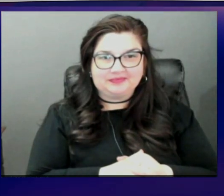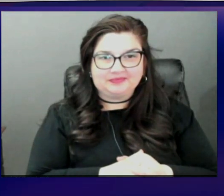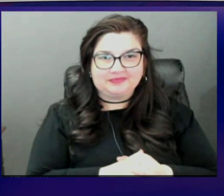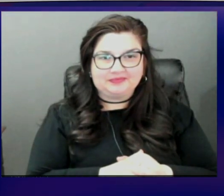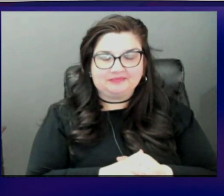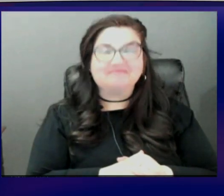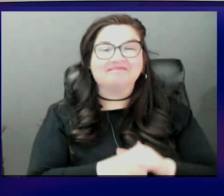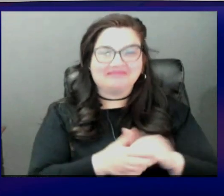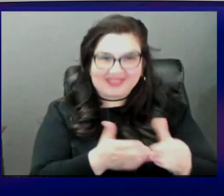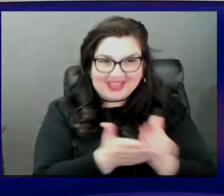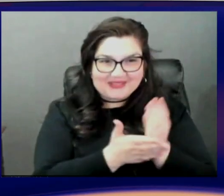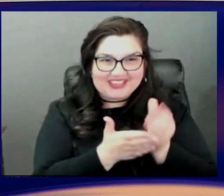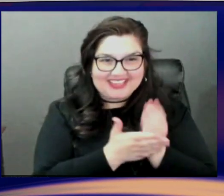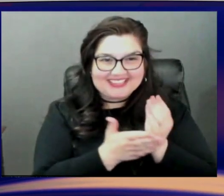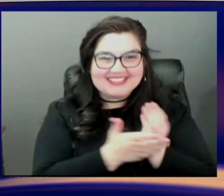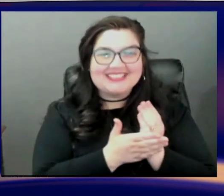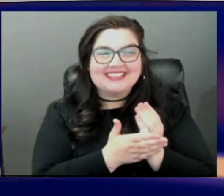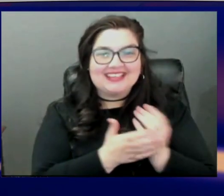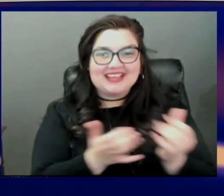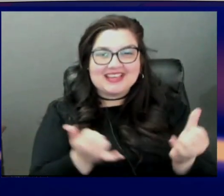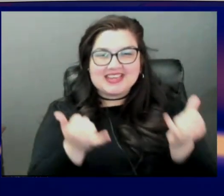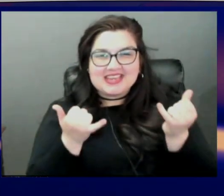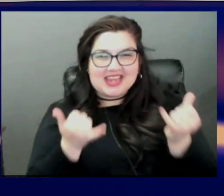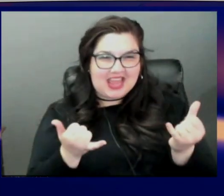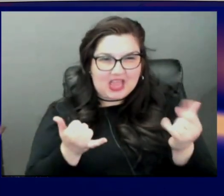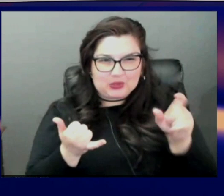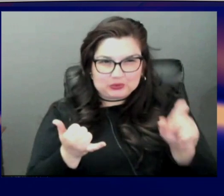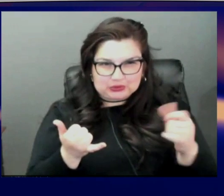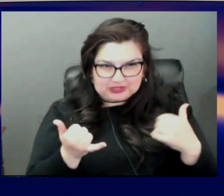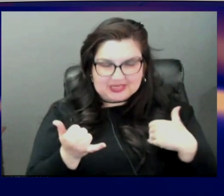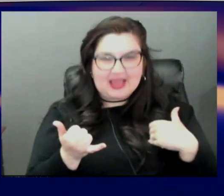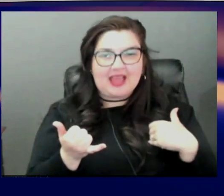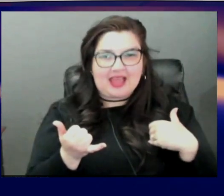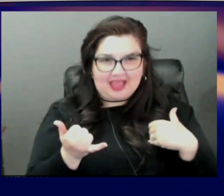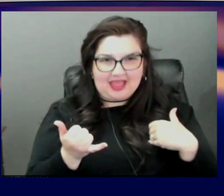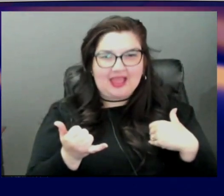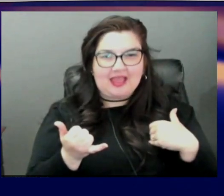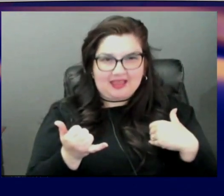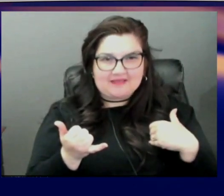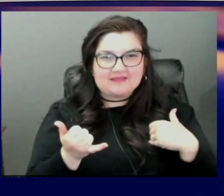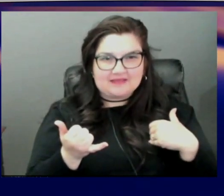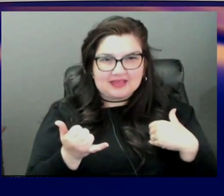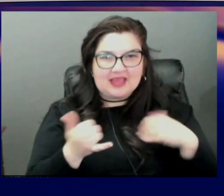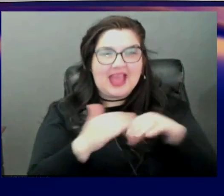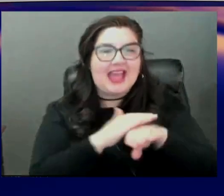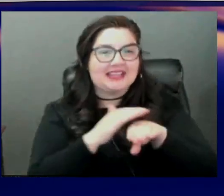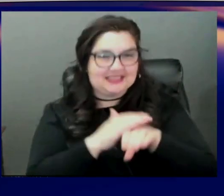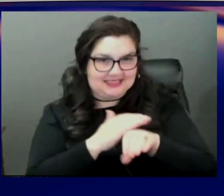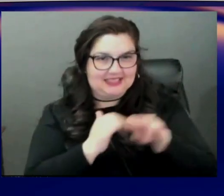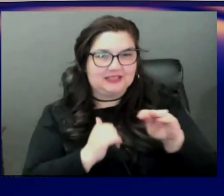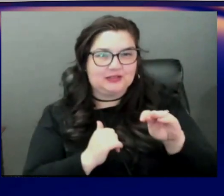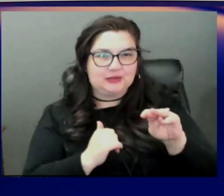All right, now we should have access to an amplogram collection.